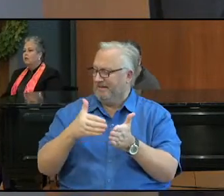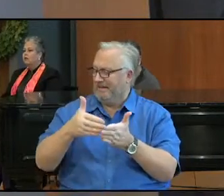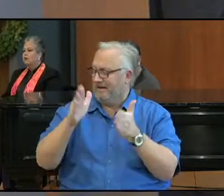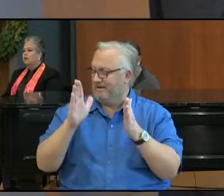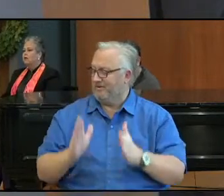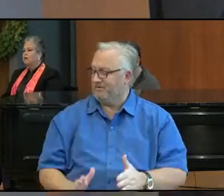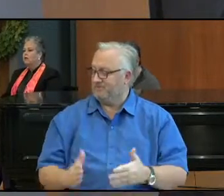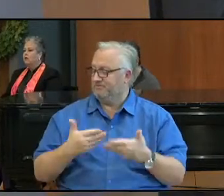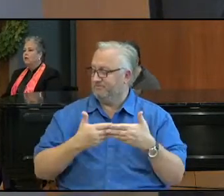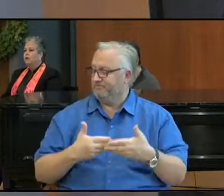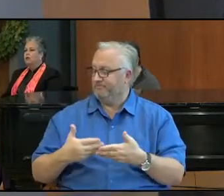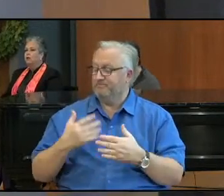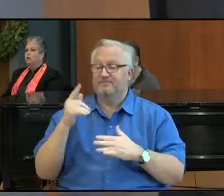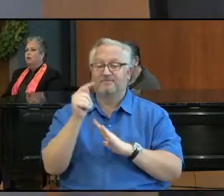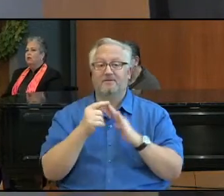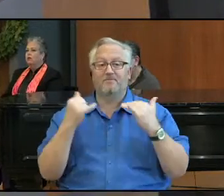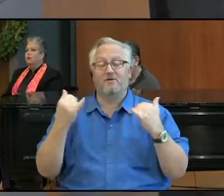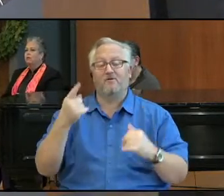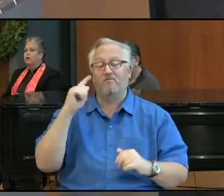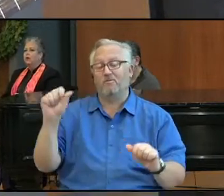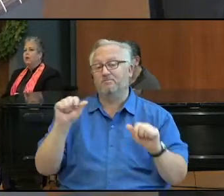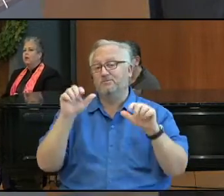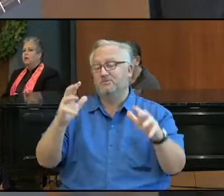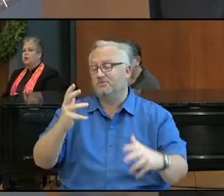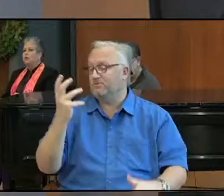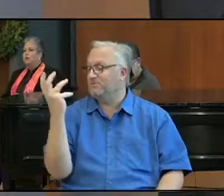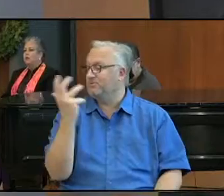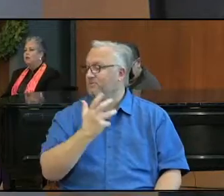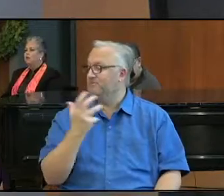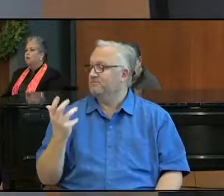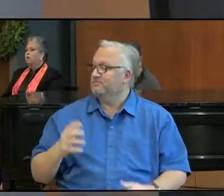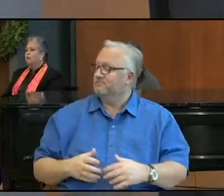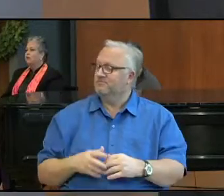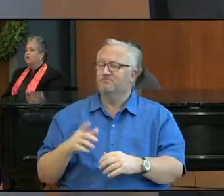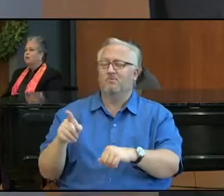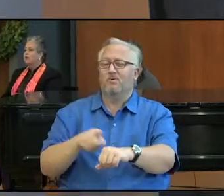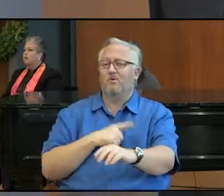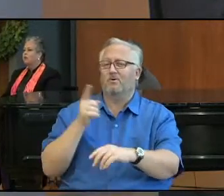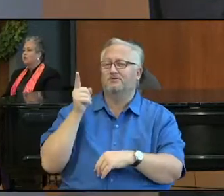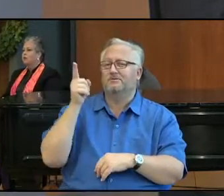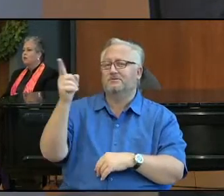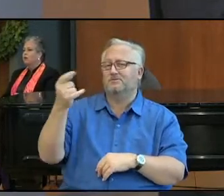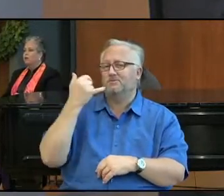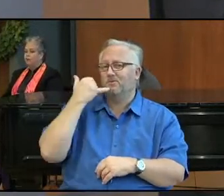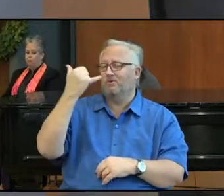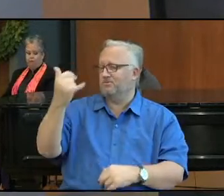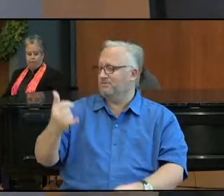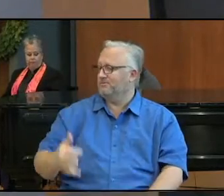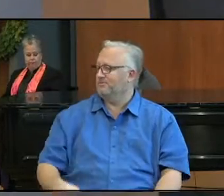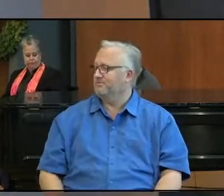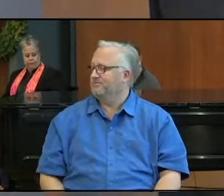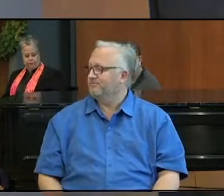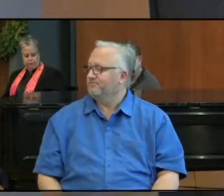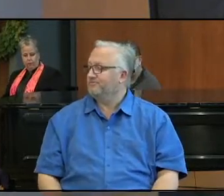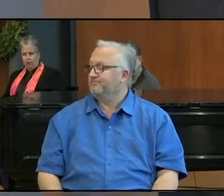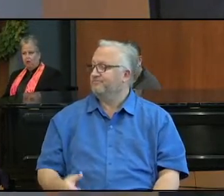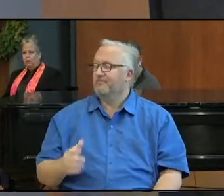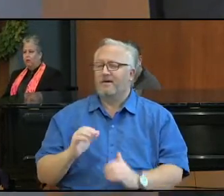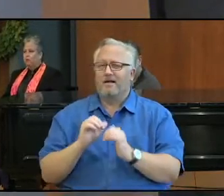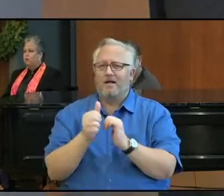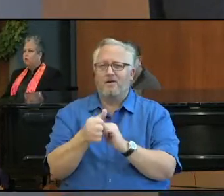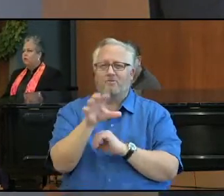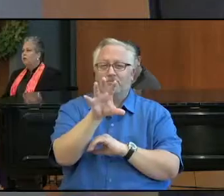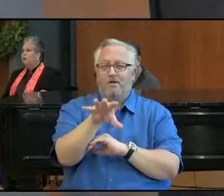are the days of miracle and wonder. This is a long distance call. The way